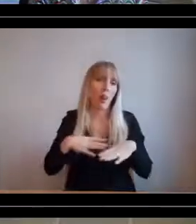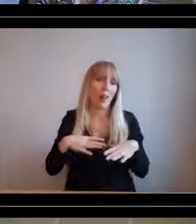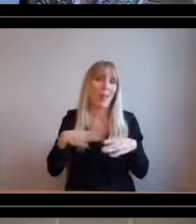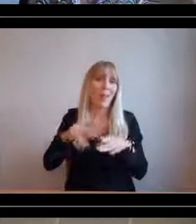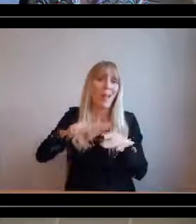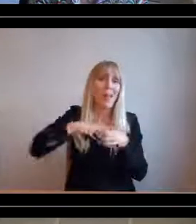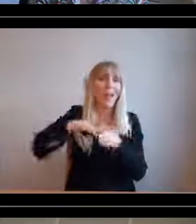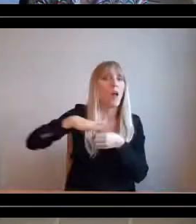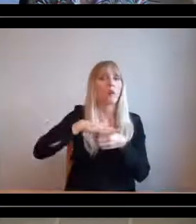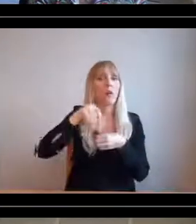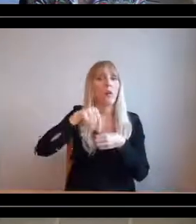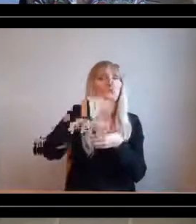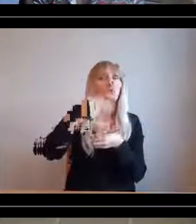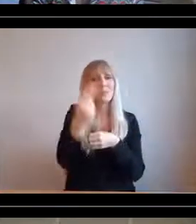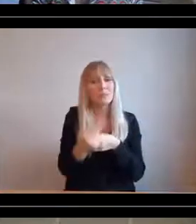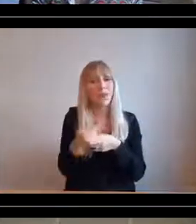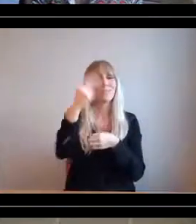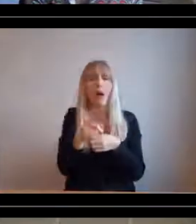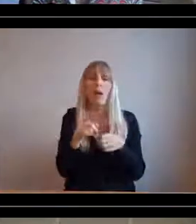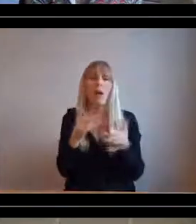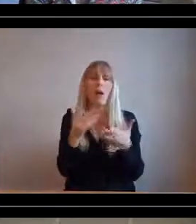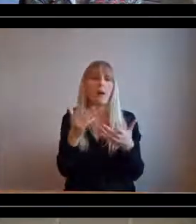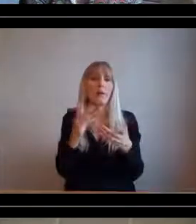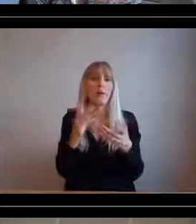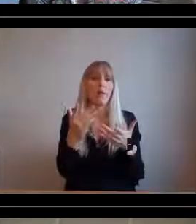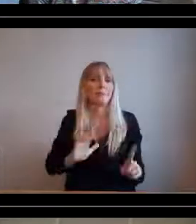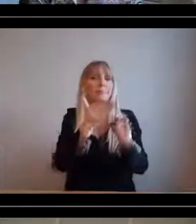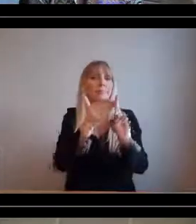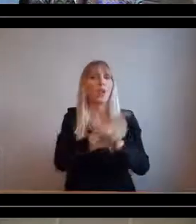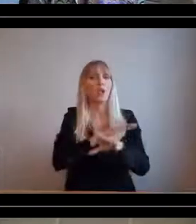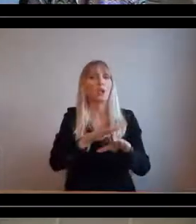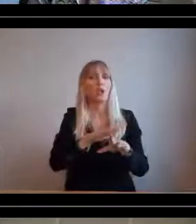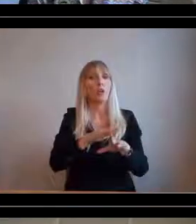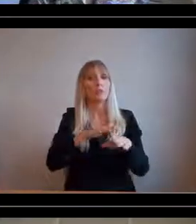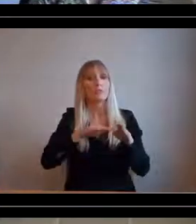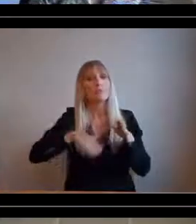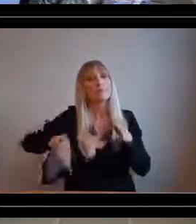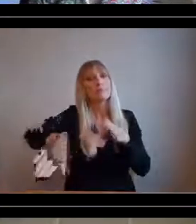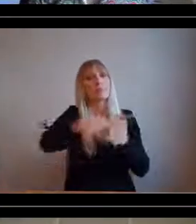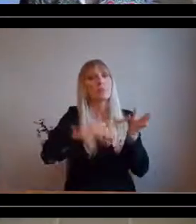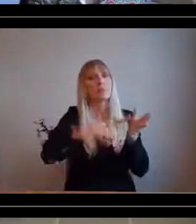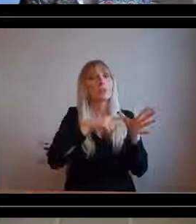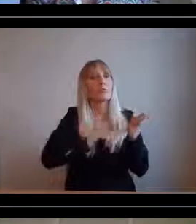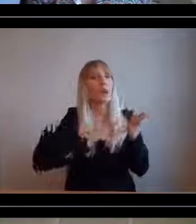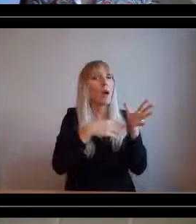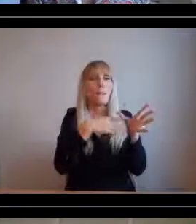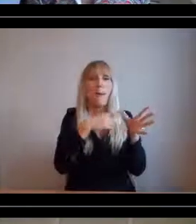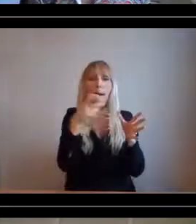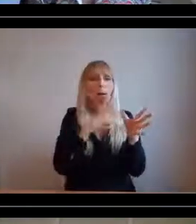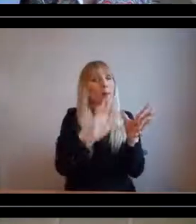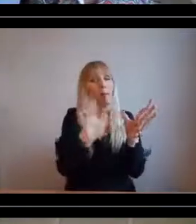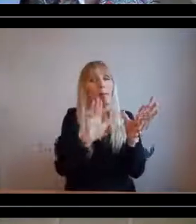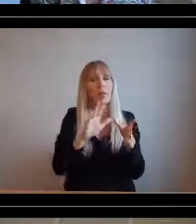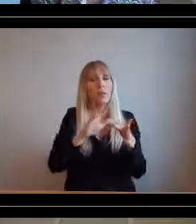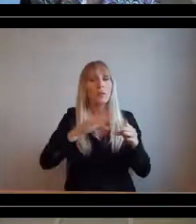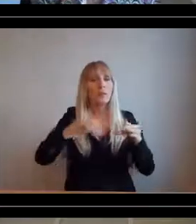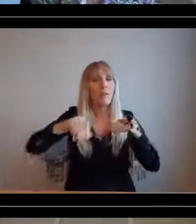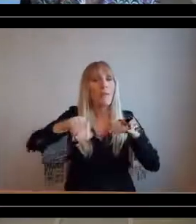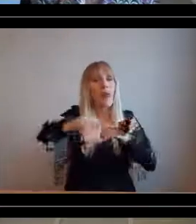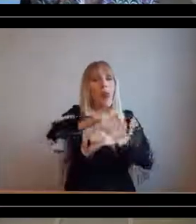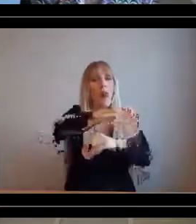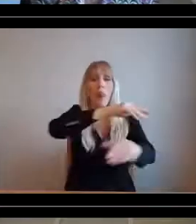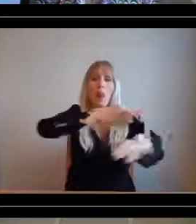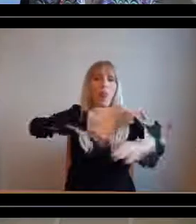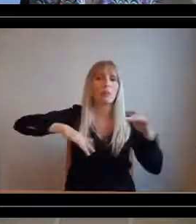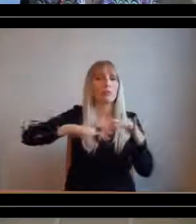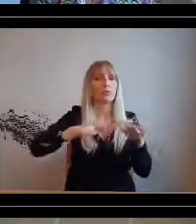and designed, you know, with not with tarmac, but with gravel and being sympathetic within the area that it